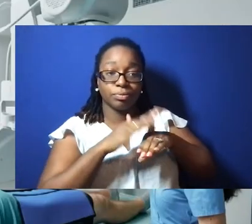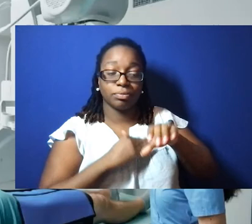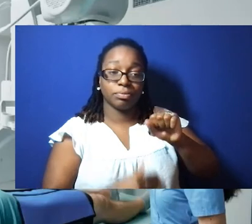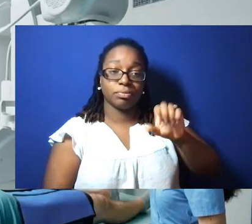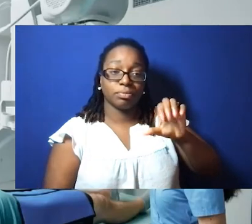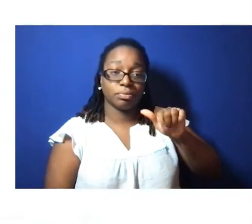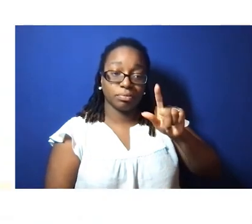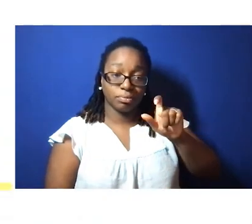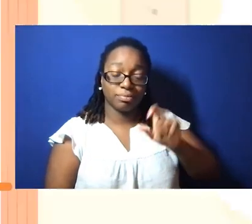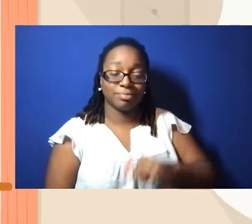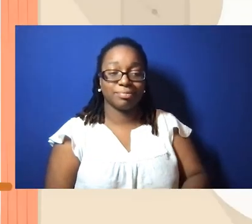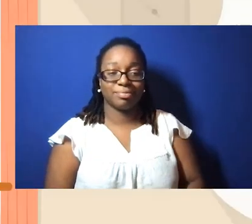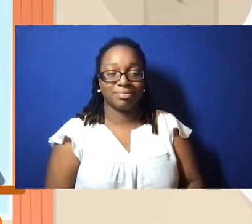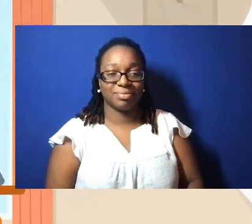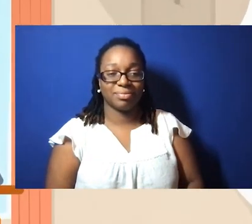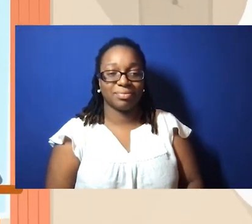scales.